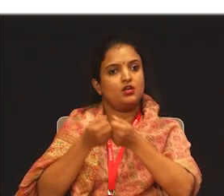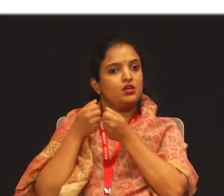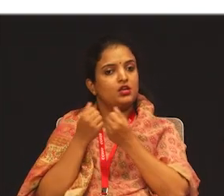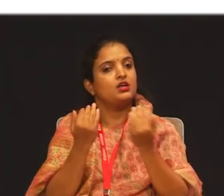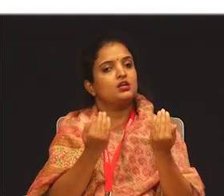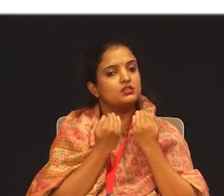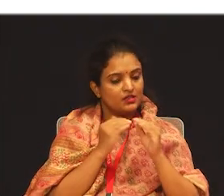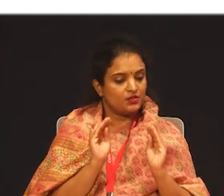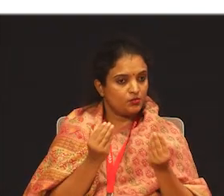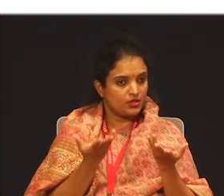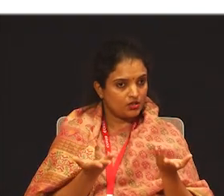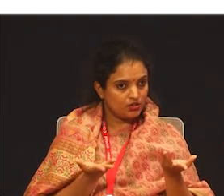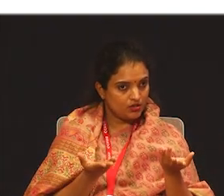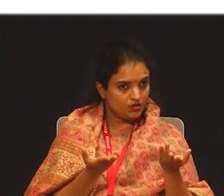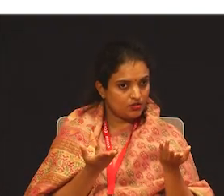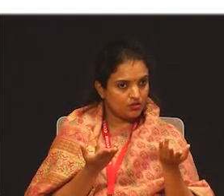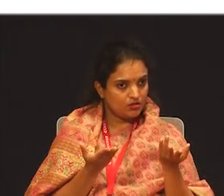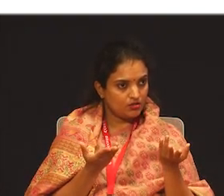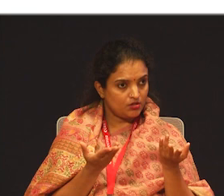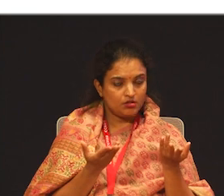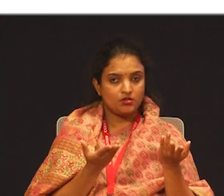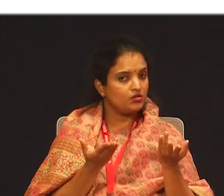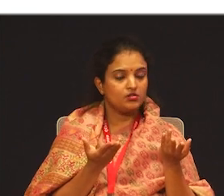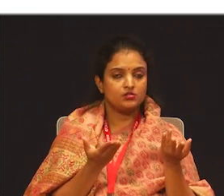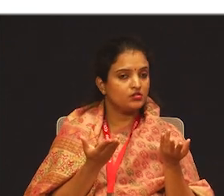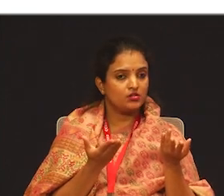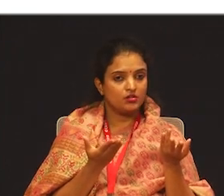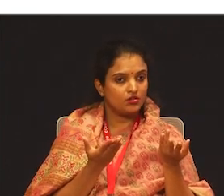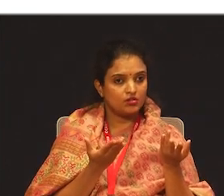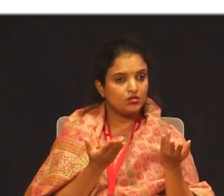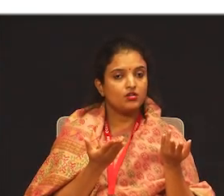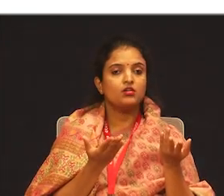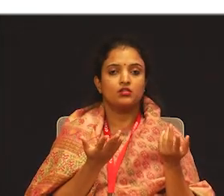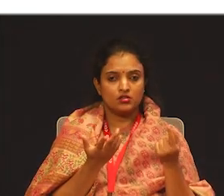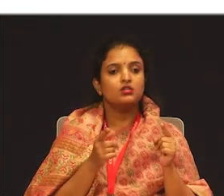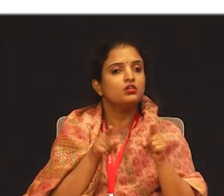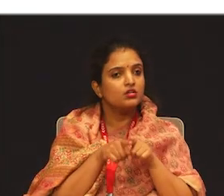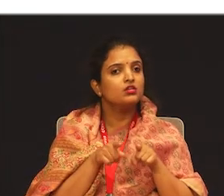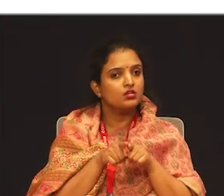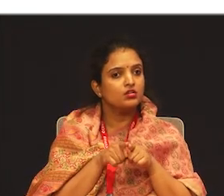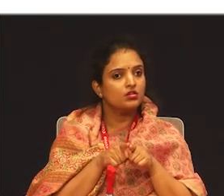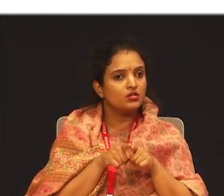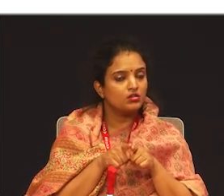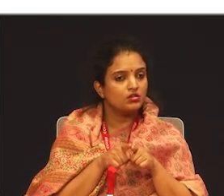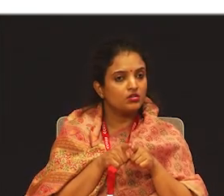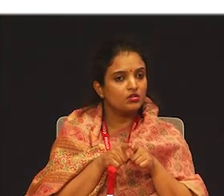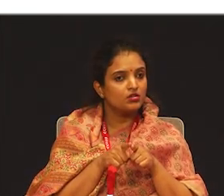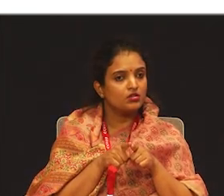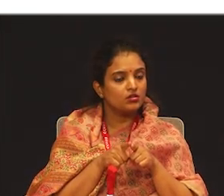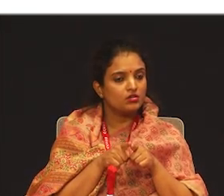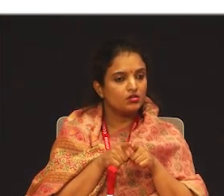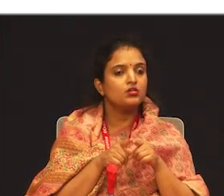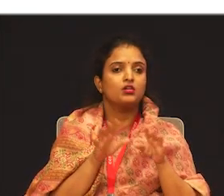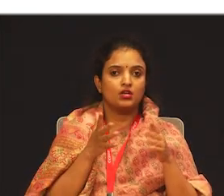concern is not there? Not in that degrees. And similarly in sports